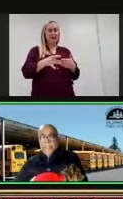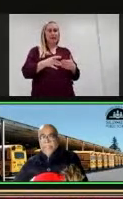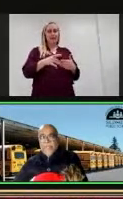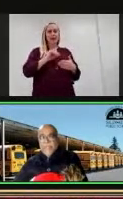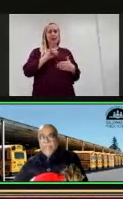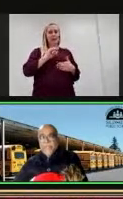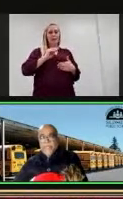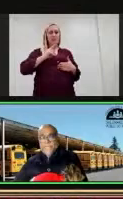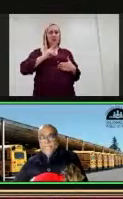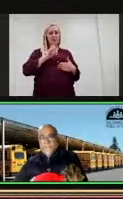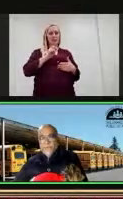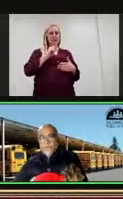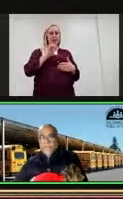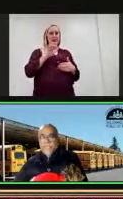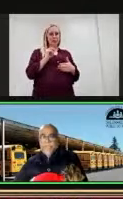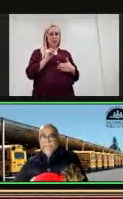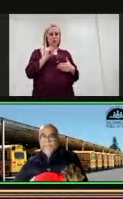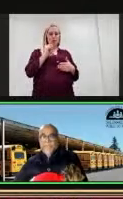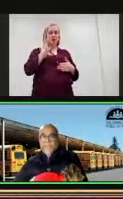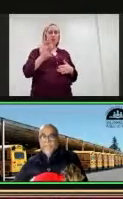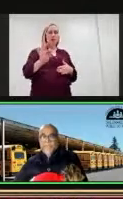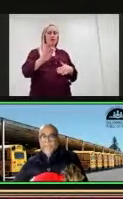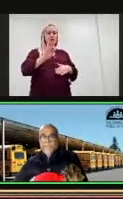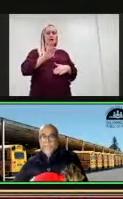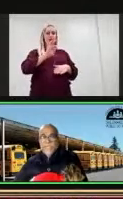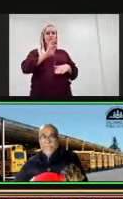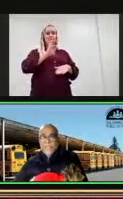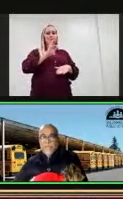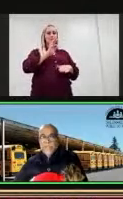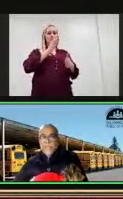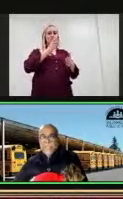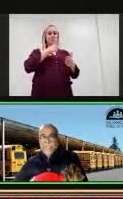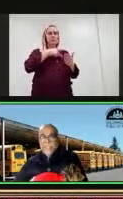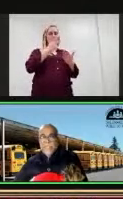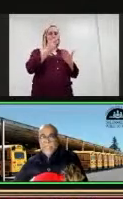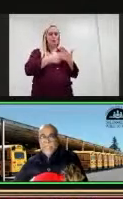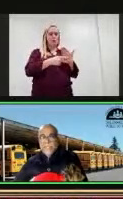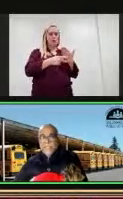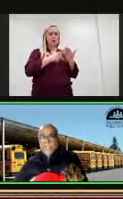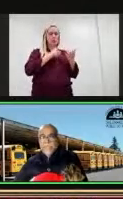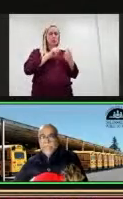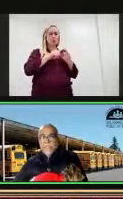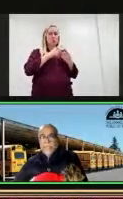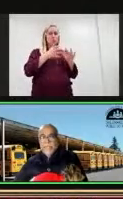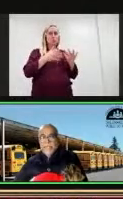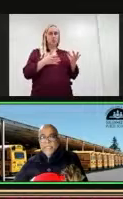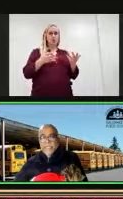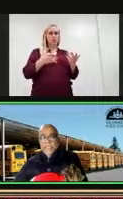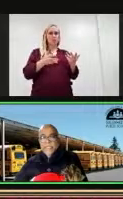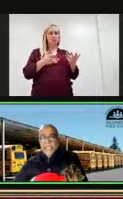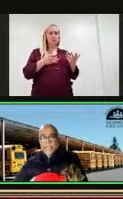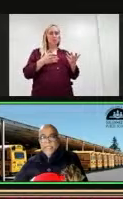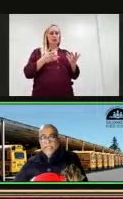needed programs to serve the unique instructional needs of students